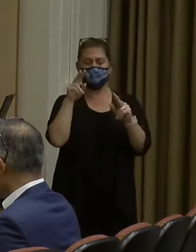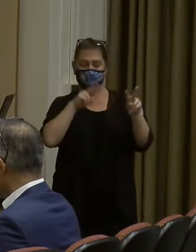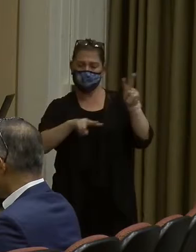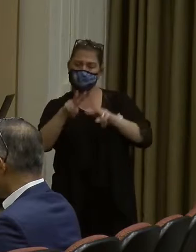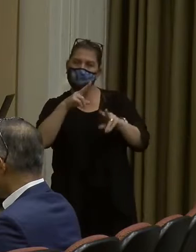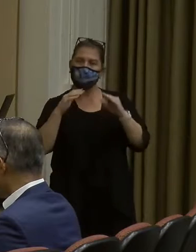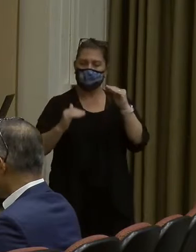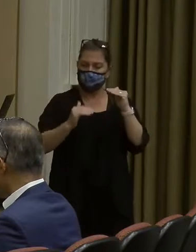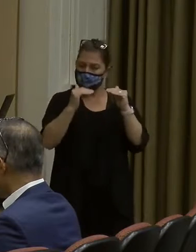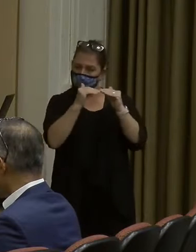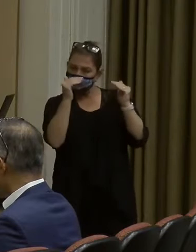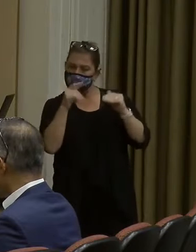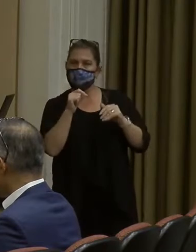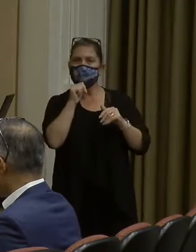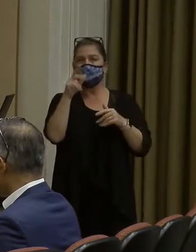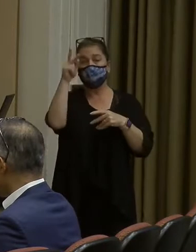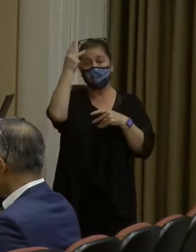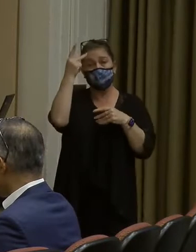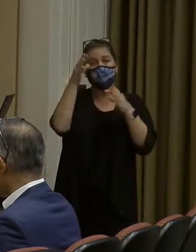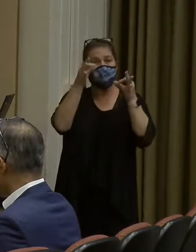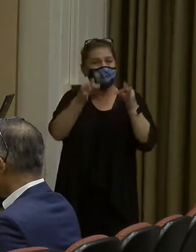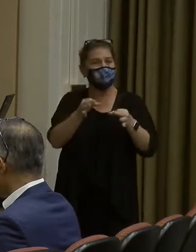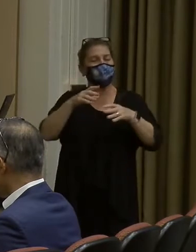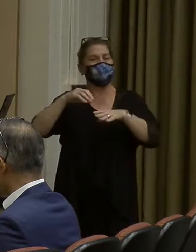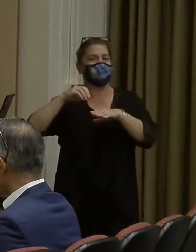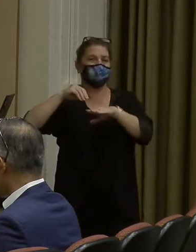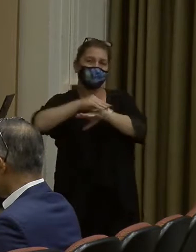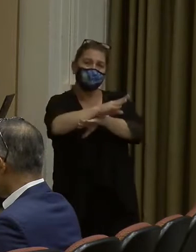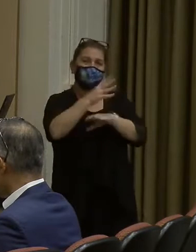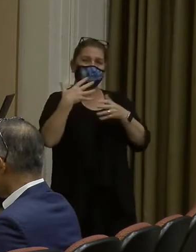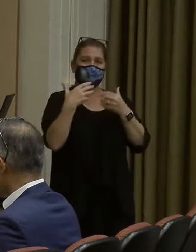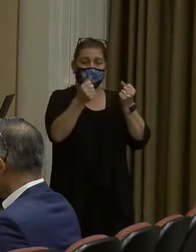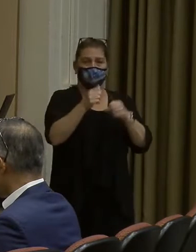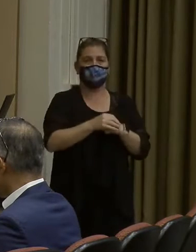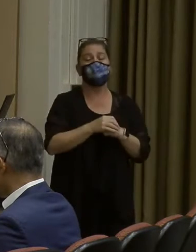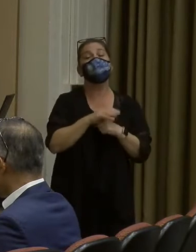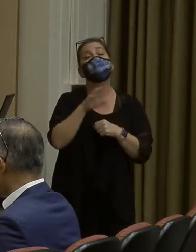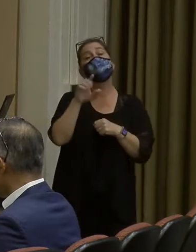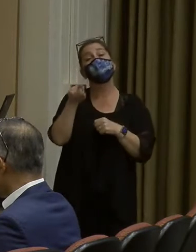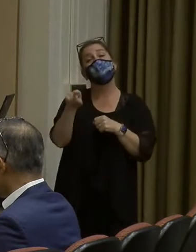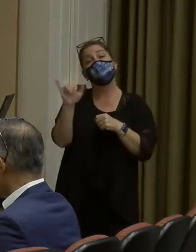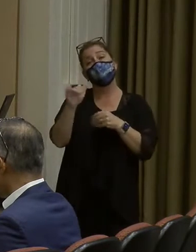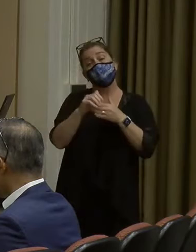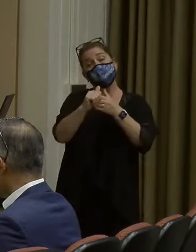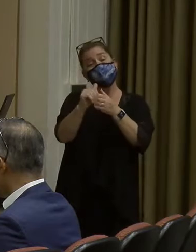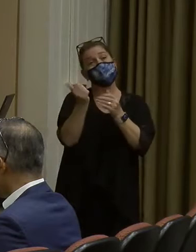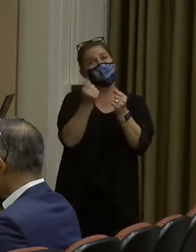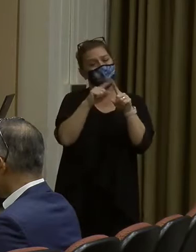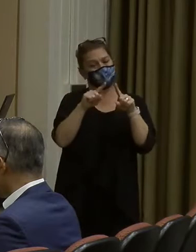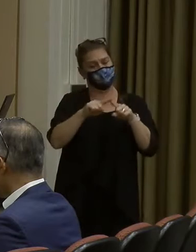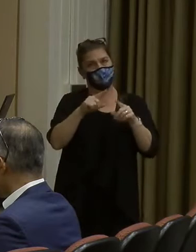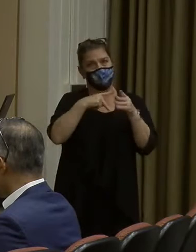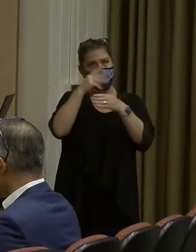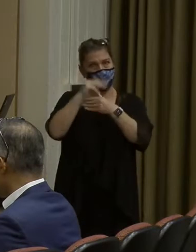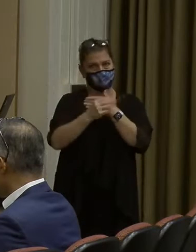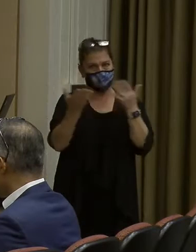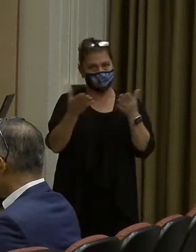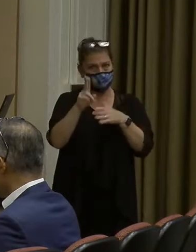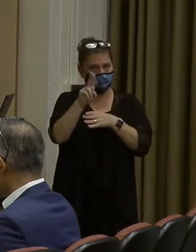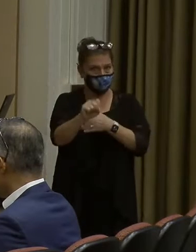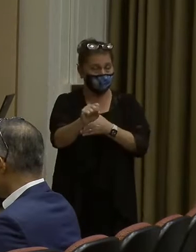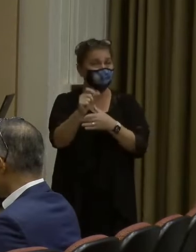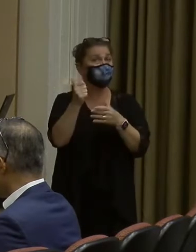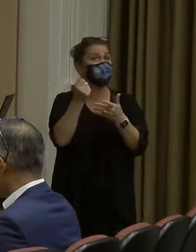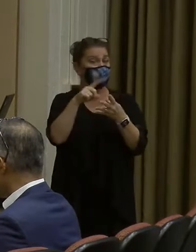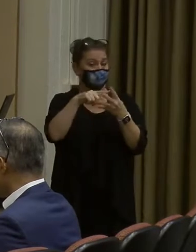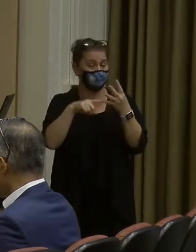inequities, including the political determinants of health. Mr. Dawes currently leads several major health equity projects in the United States,